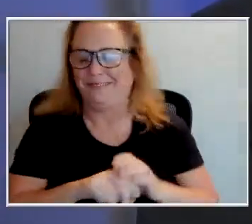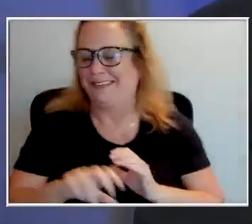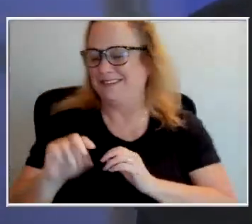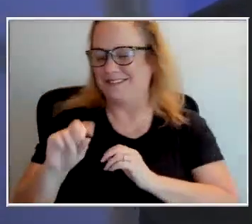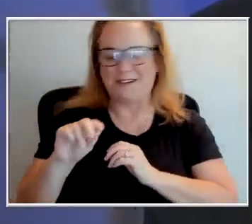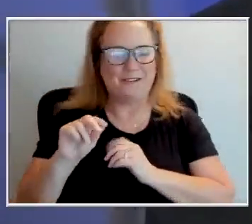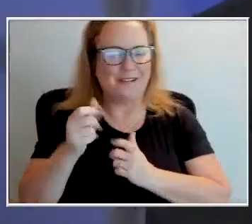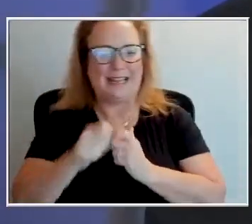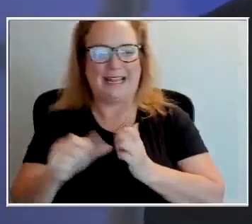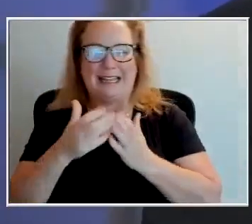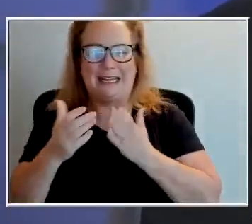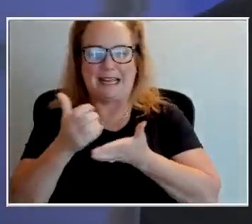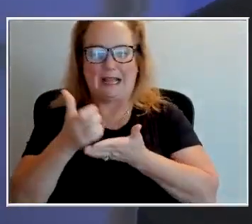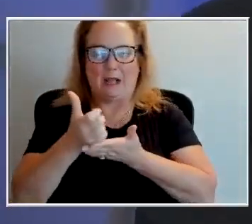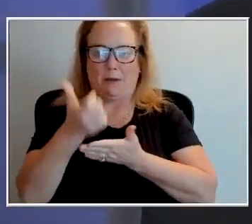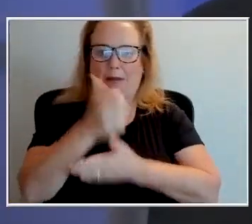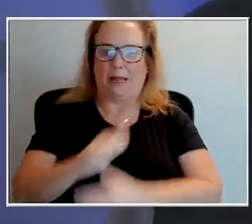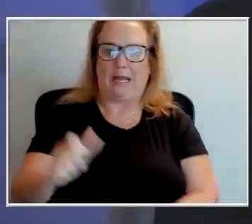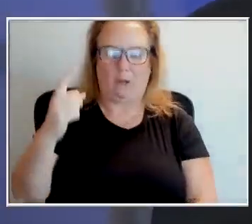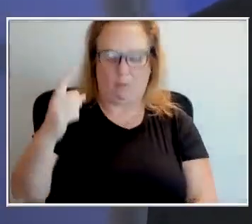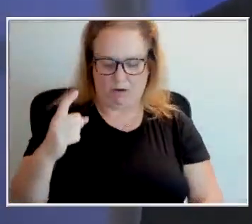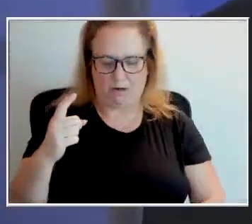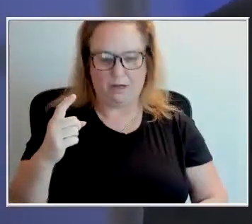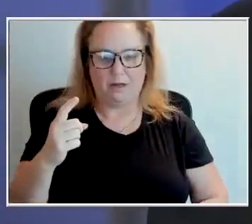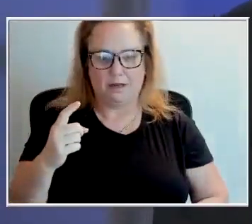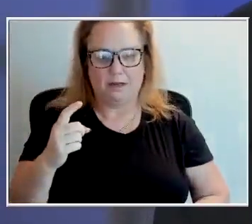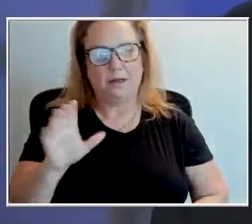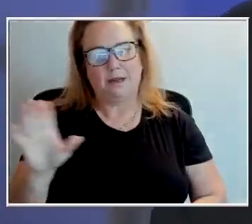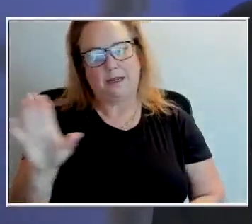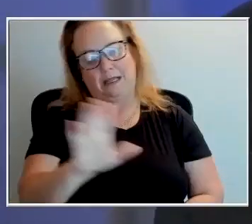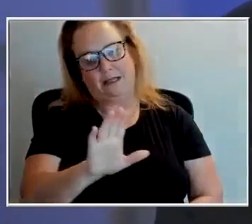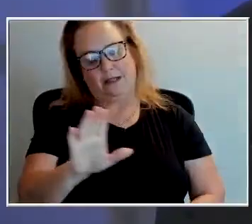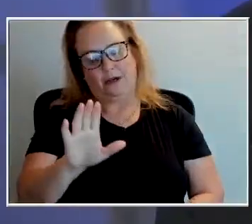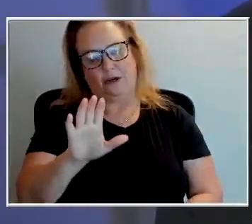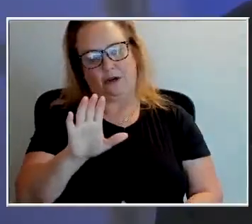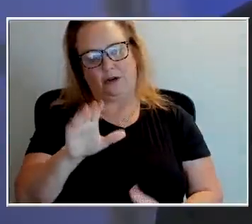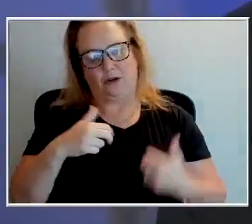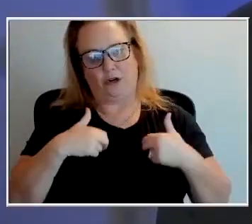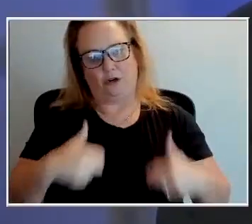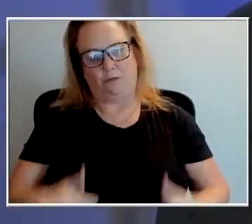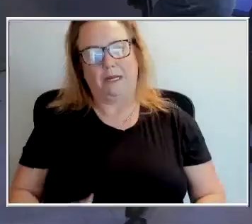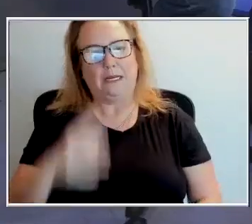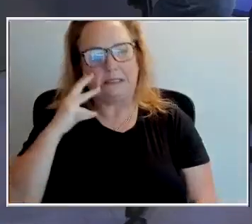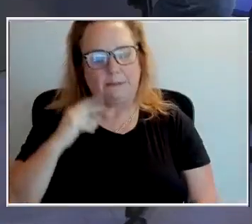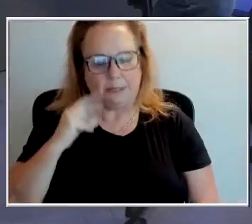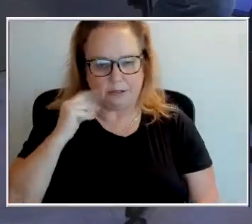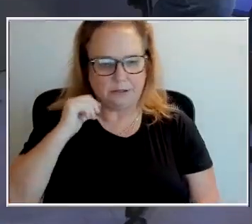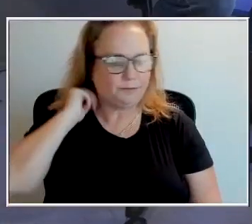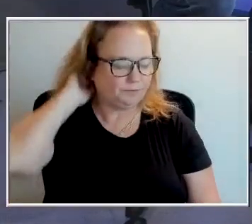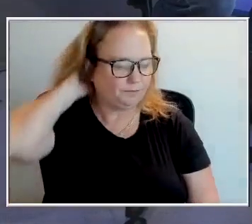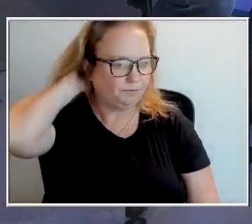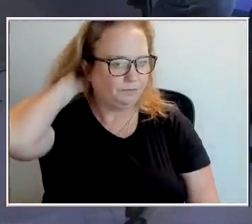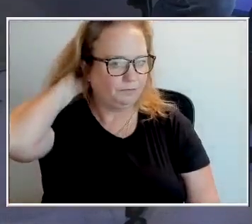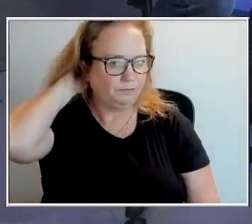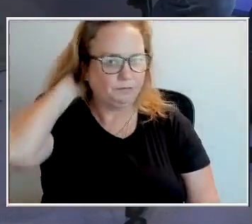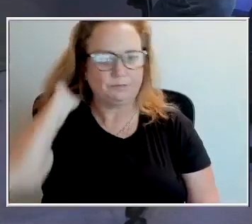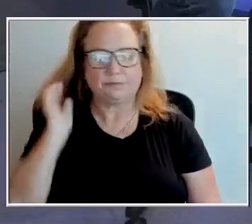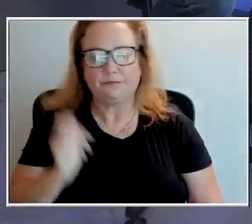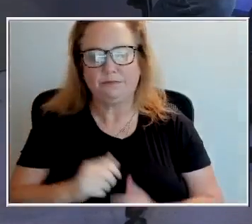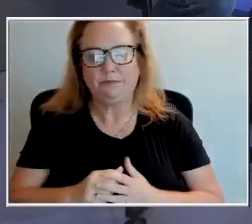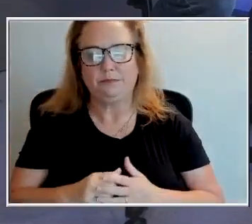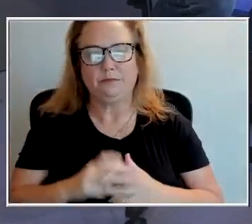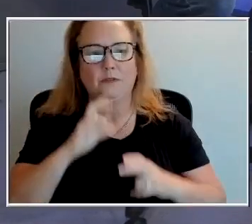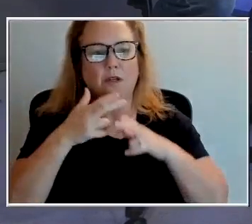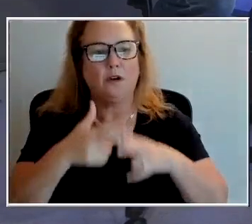do to help anyone. That's awesome. in their human experience. And so, what do you recall from the exercise and the nutritional coaching?